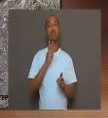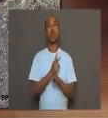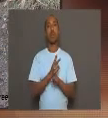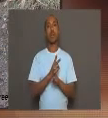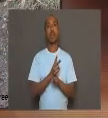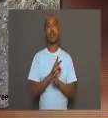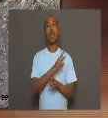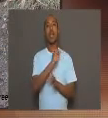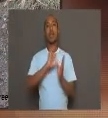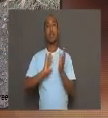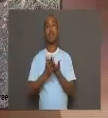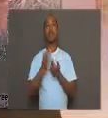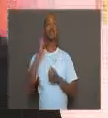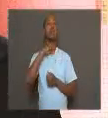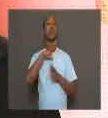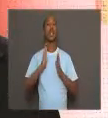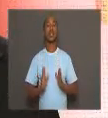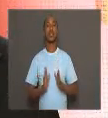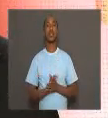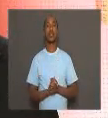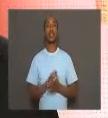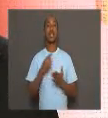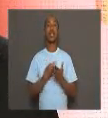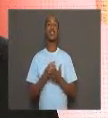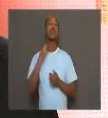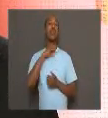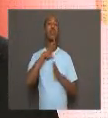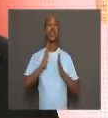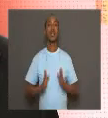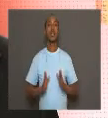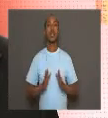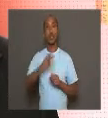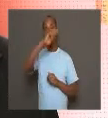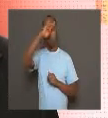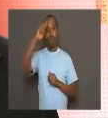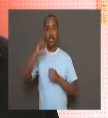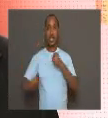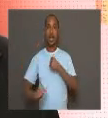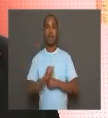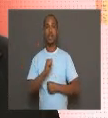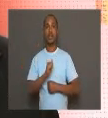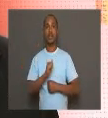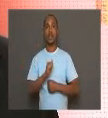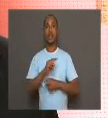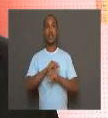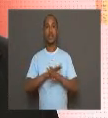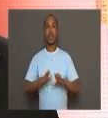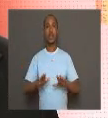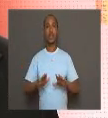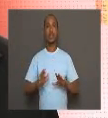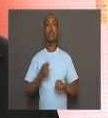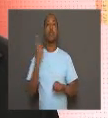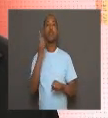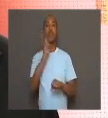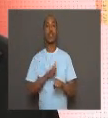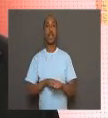it becomes a pollutant. These pollutants cause damage to the earth over